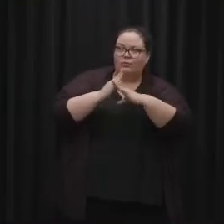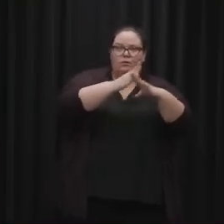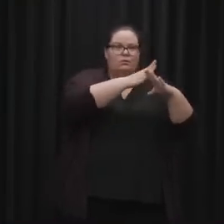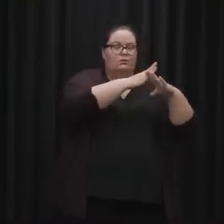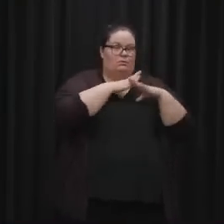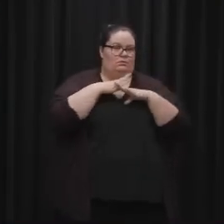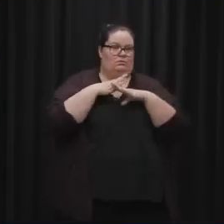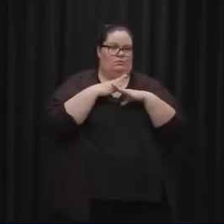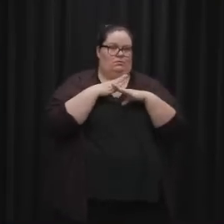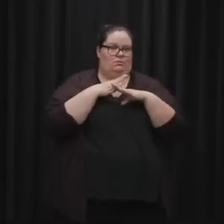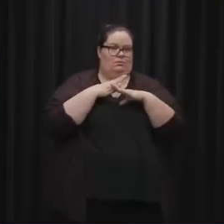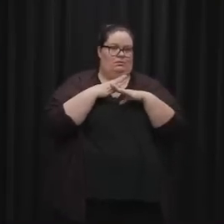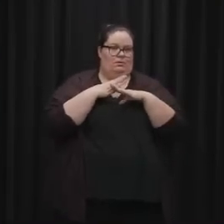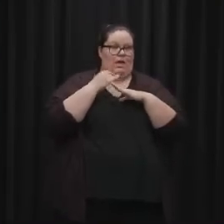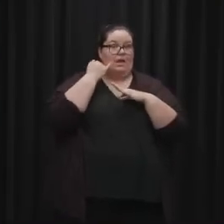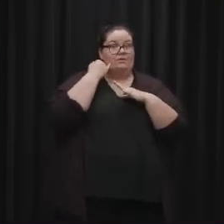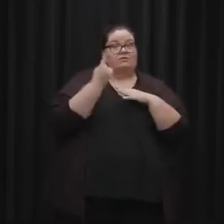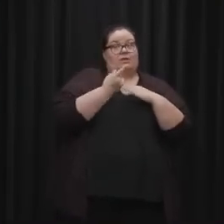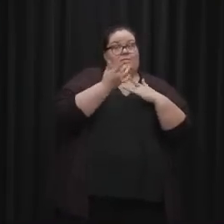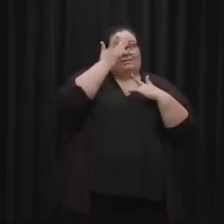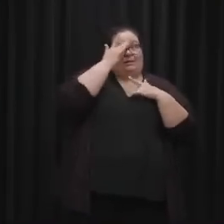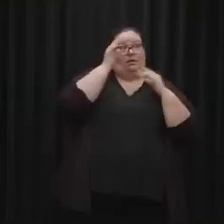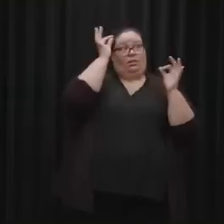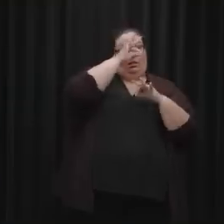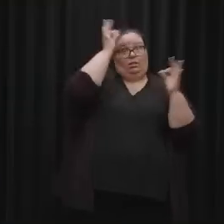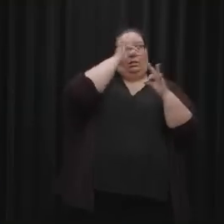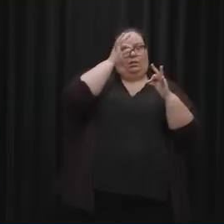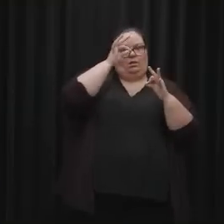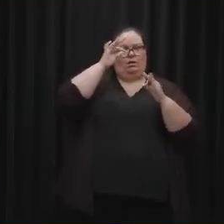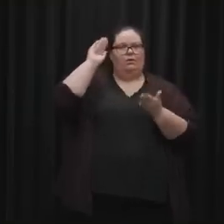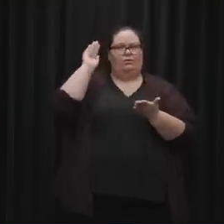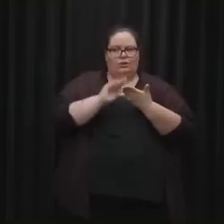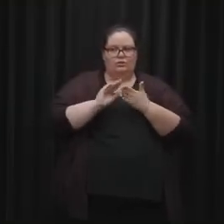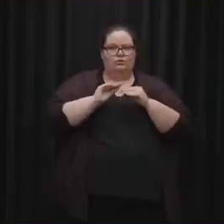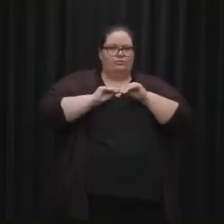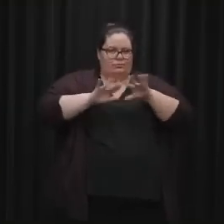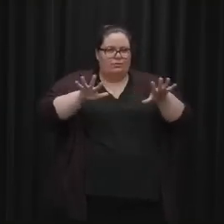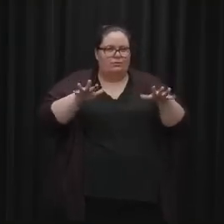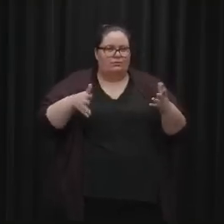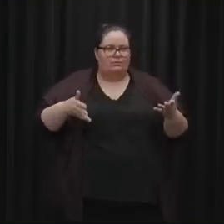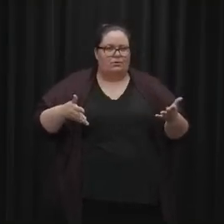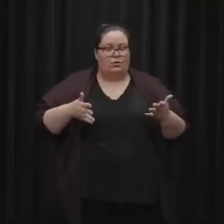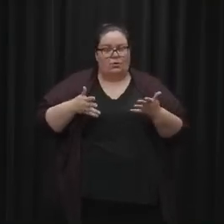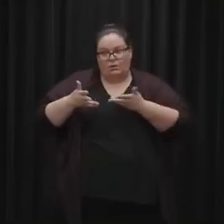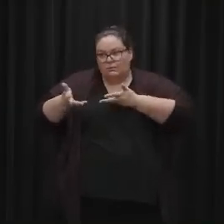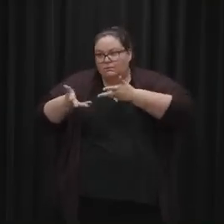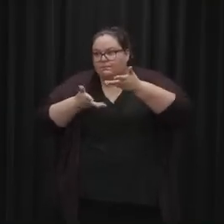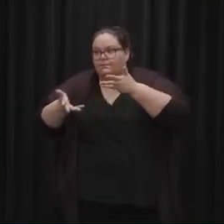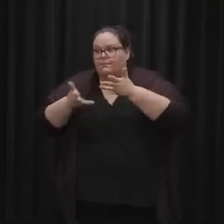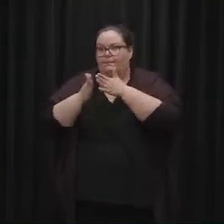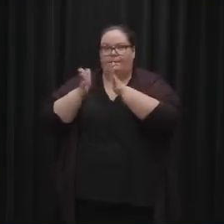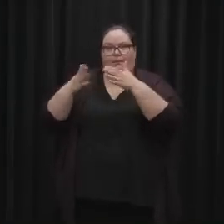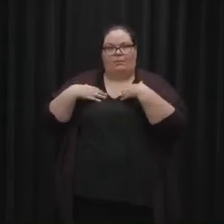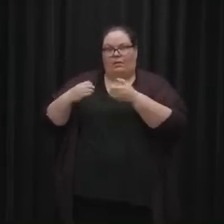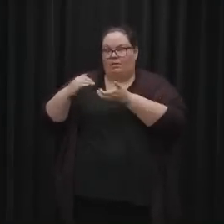other, and we can reduce the rate of transmission of the virus. We are working closely with public health and are continually monitoring